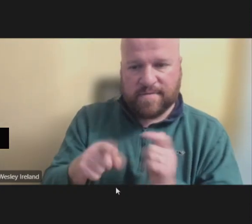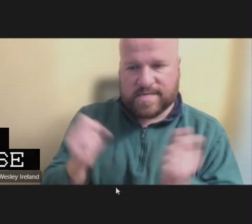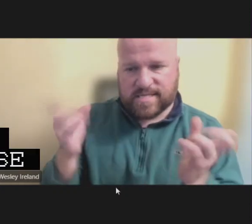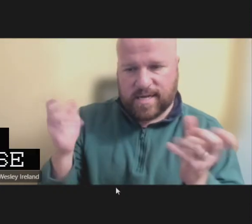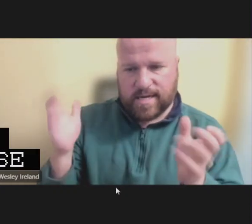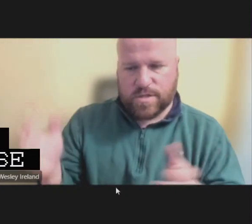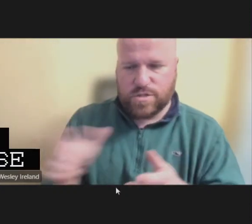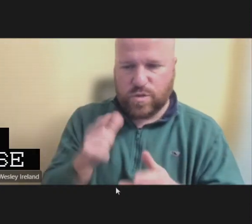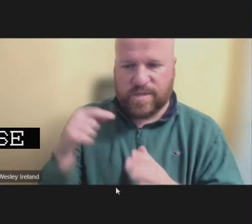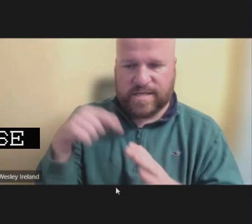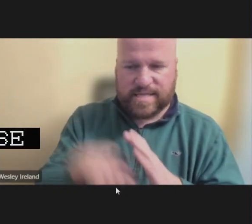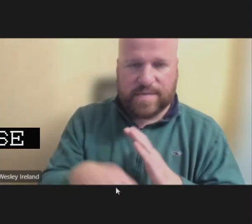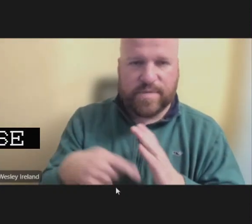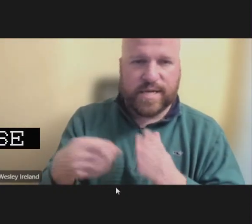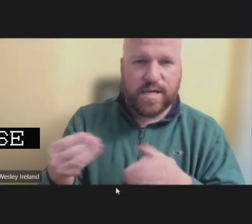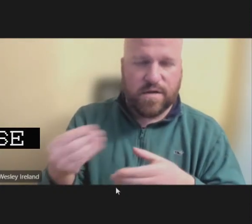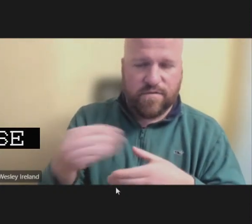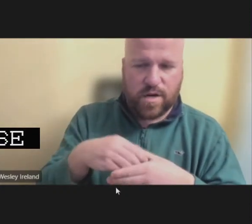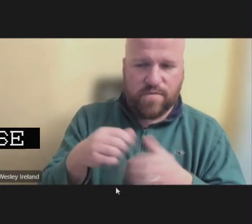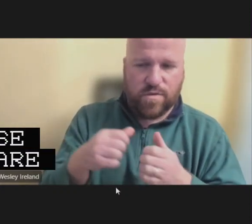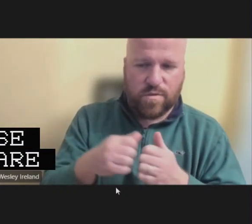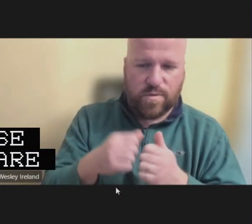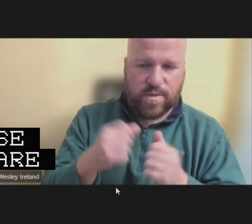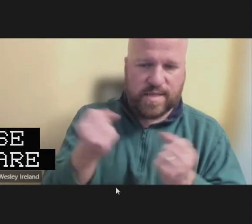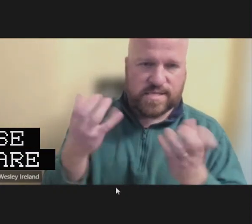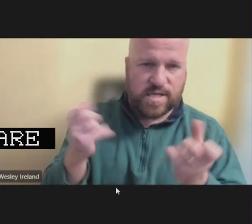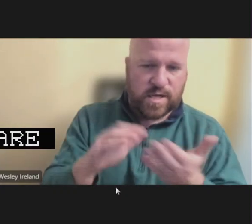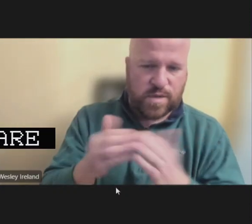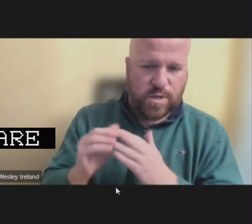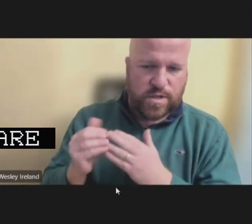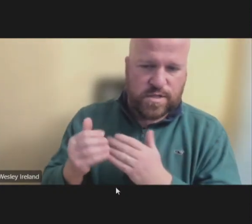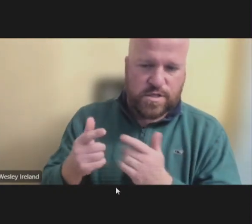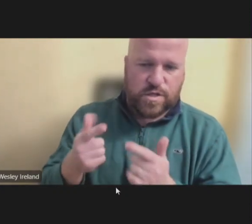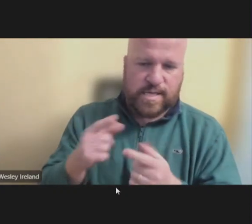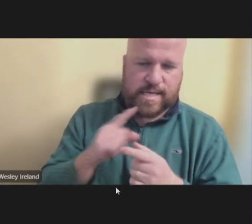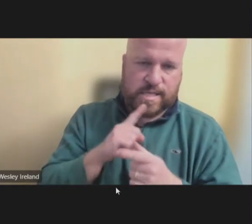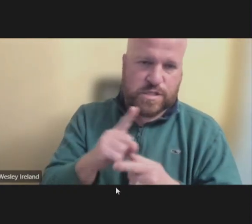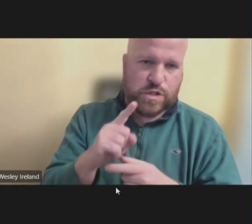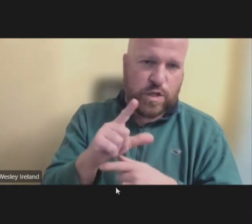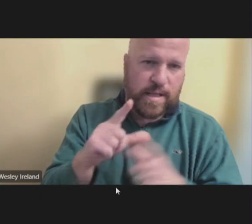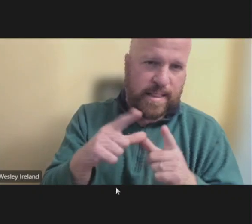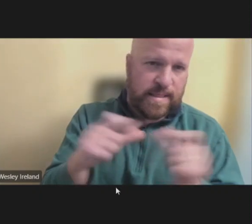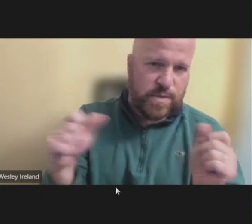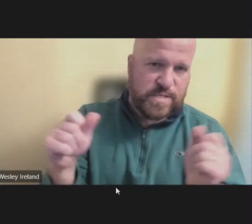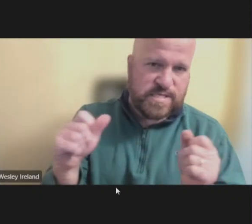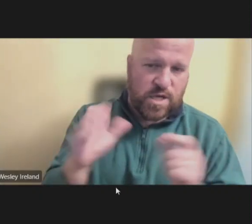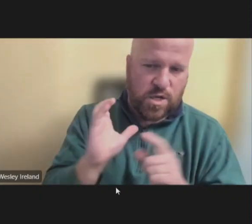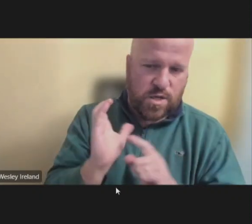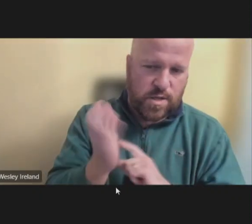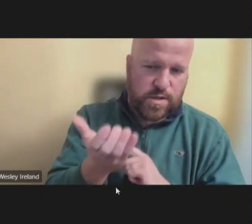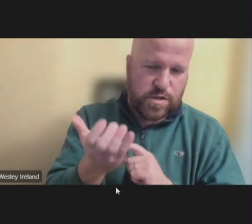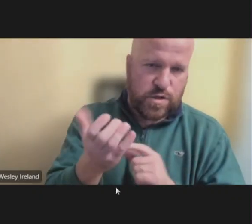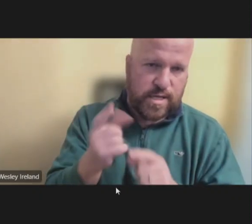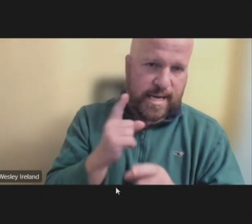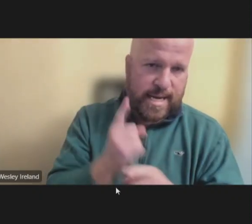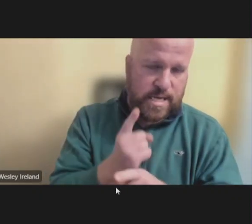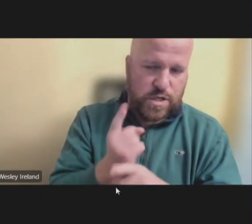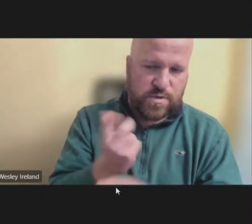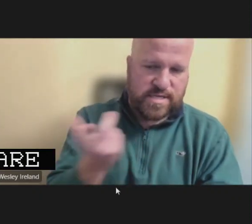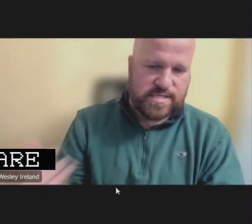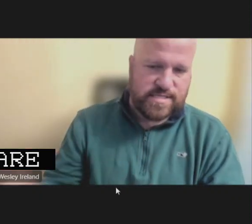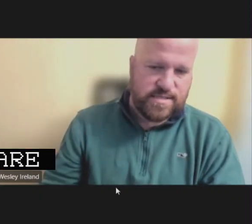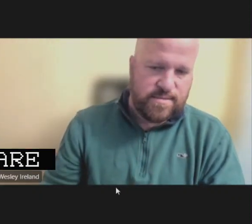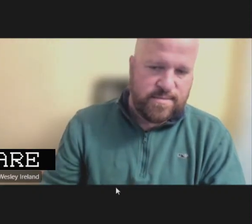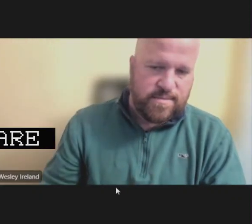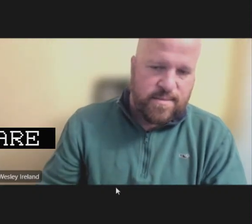hire fluent deaf signers who are deeply involved in signing communities to ensure linguistic and